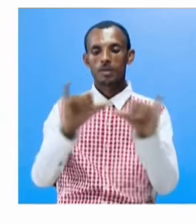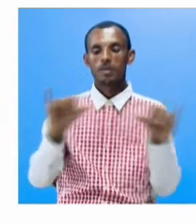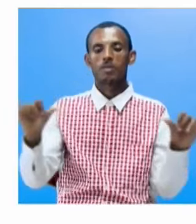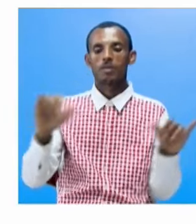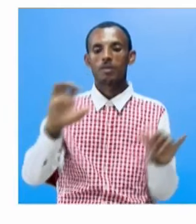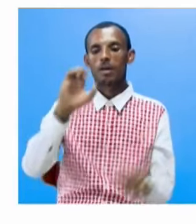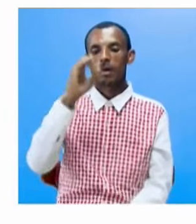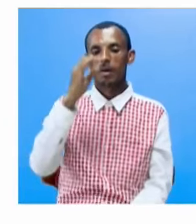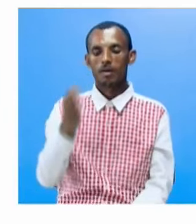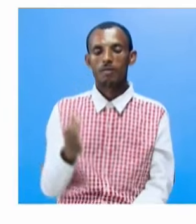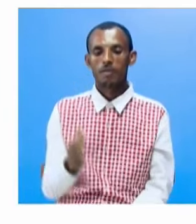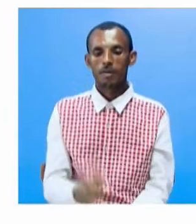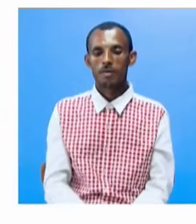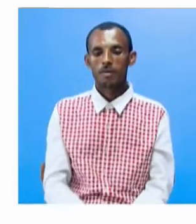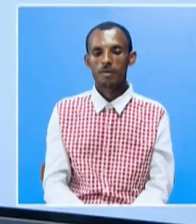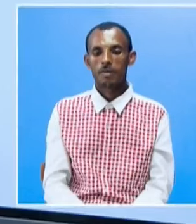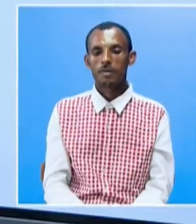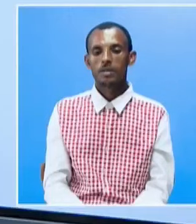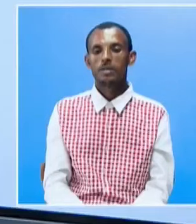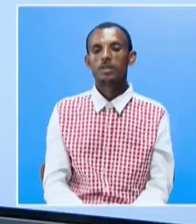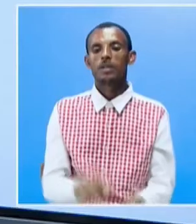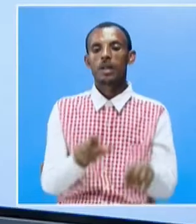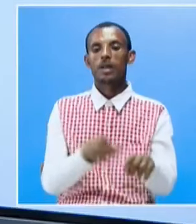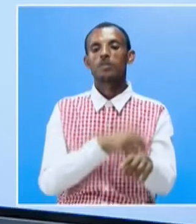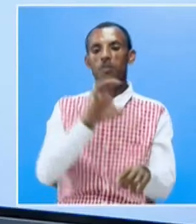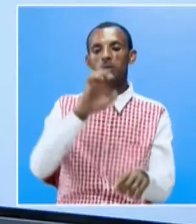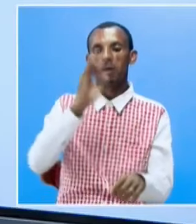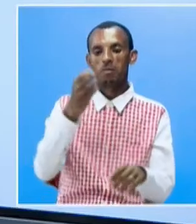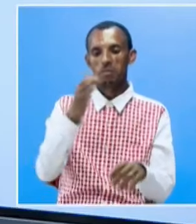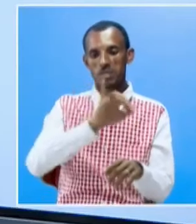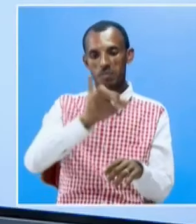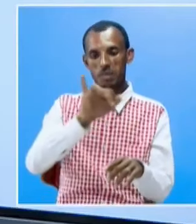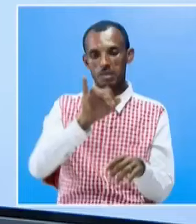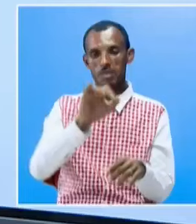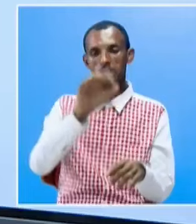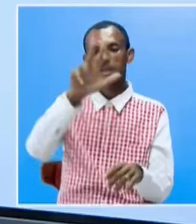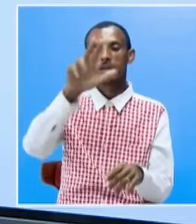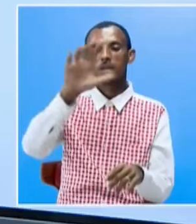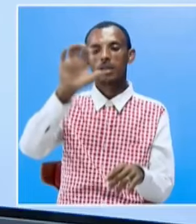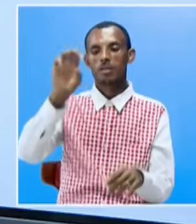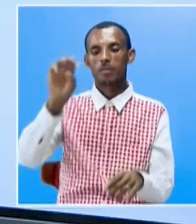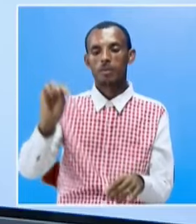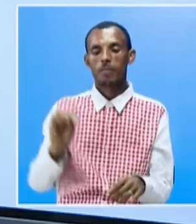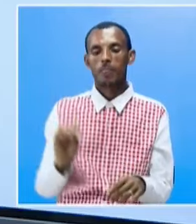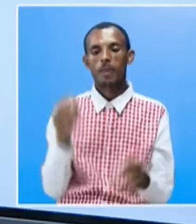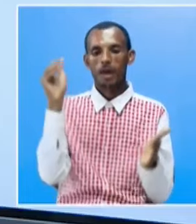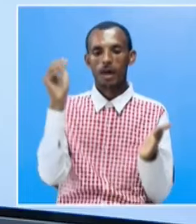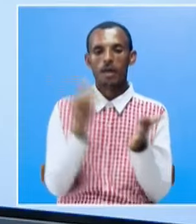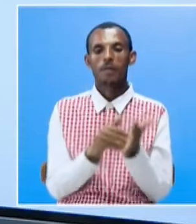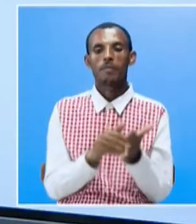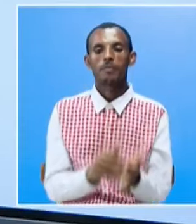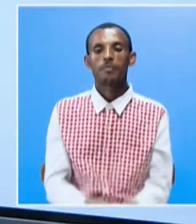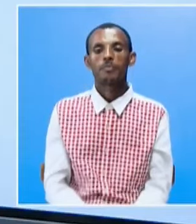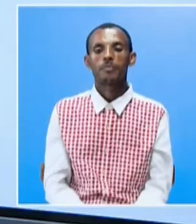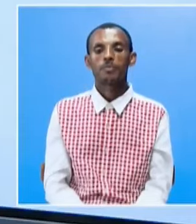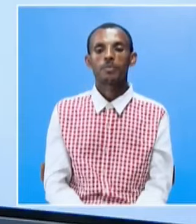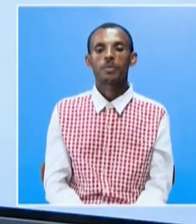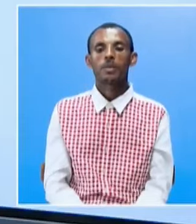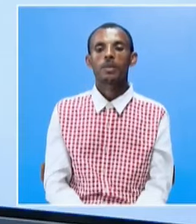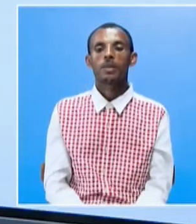EF. Therefore, the length of EF is 3 centimeter. Again,